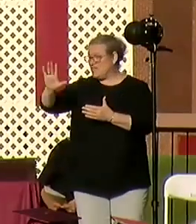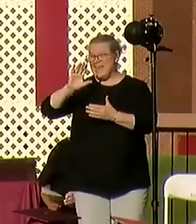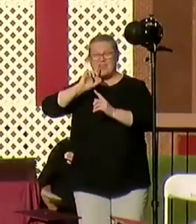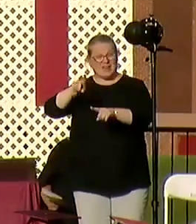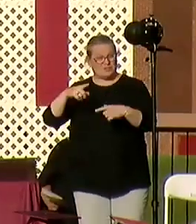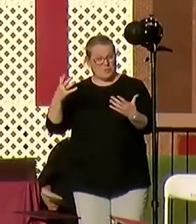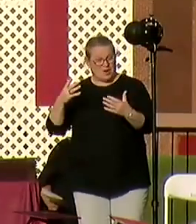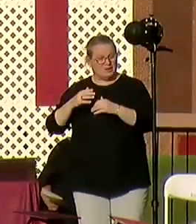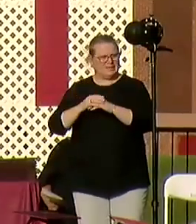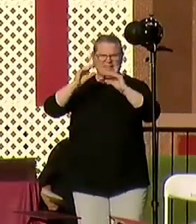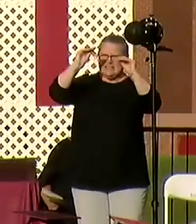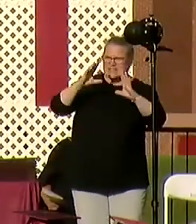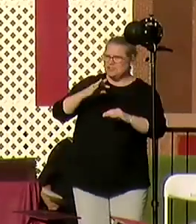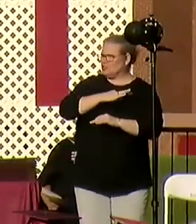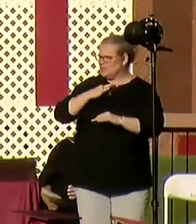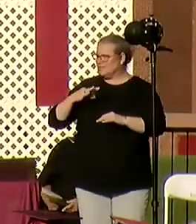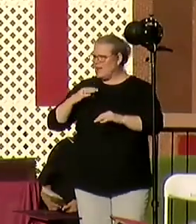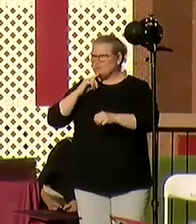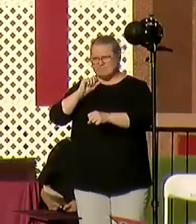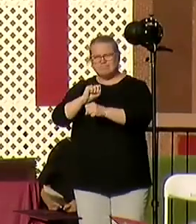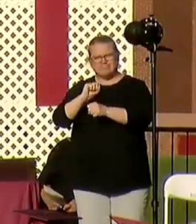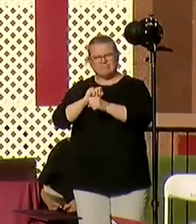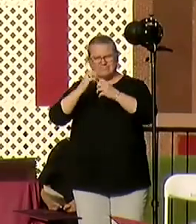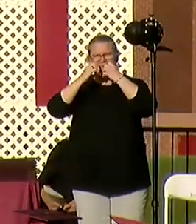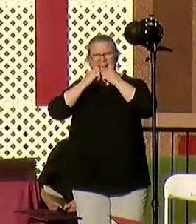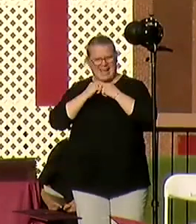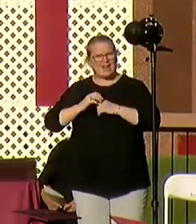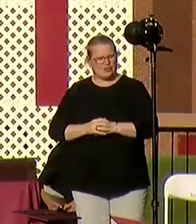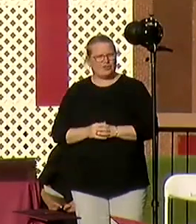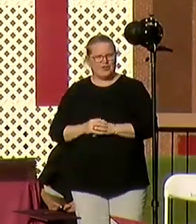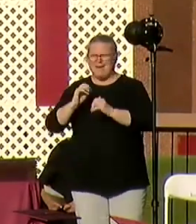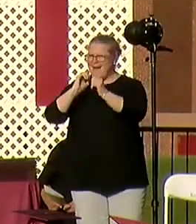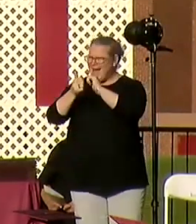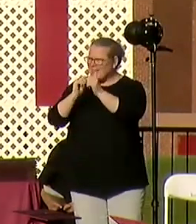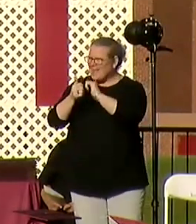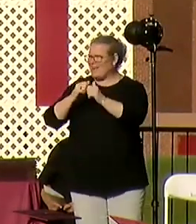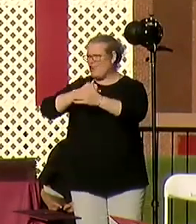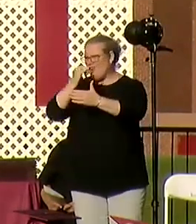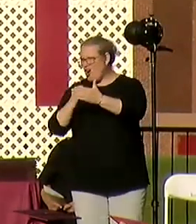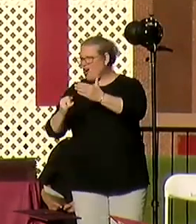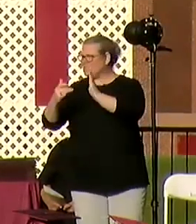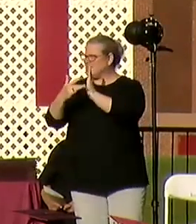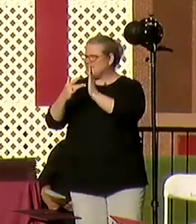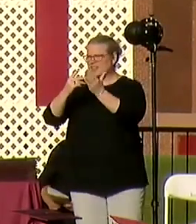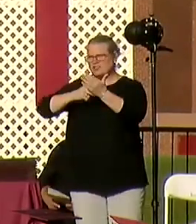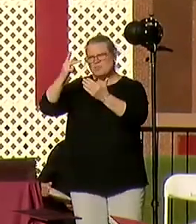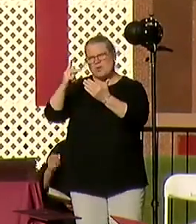staff that actually care. Wonderful athletic, arts, and technology